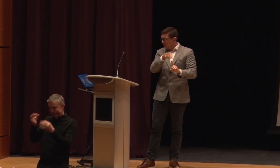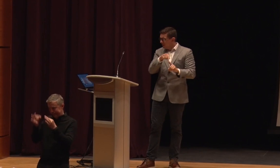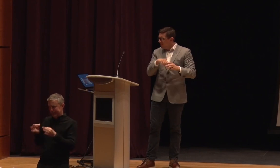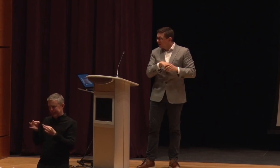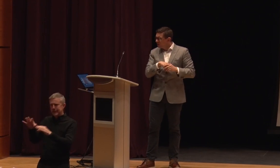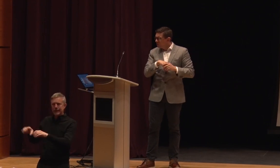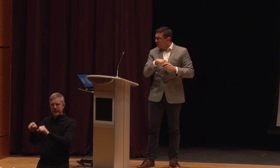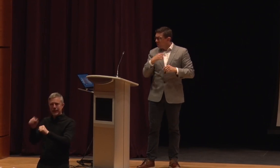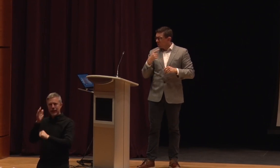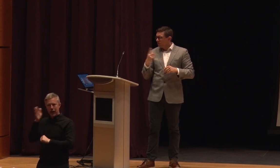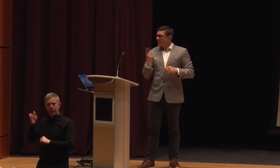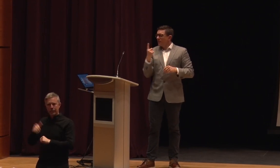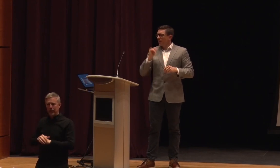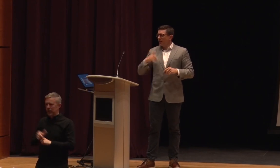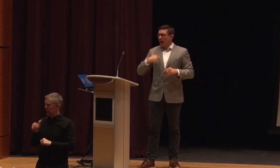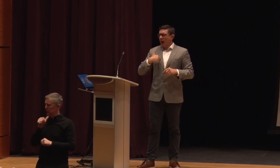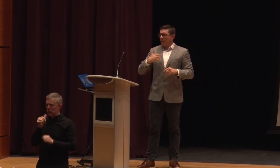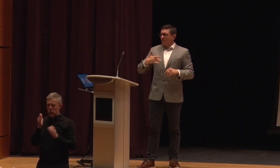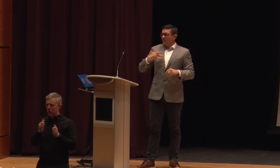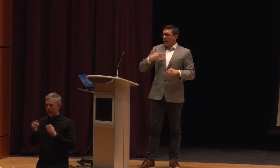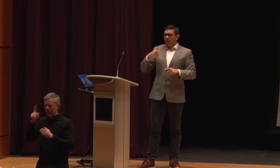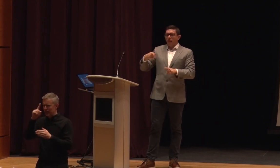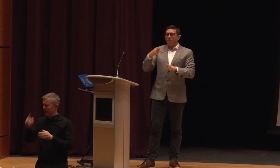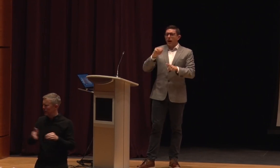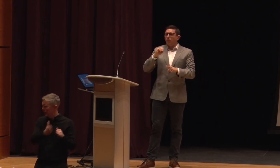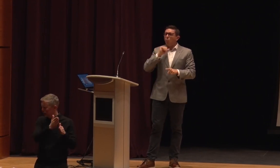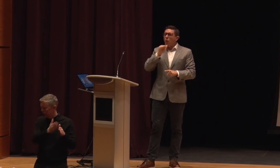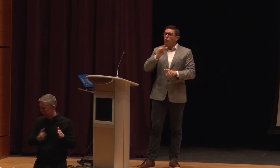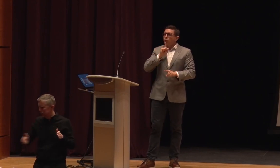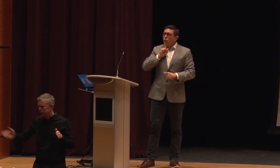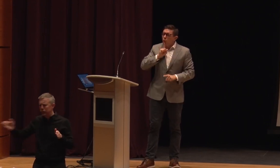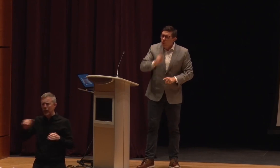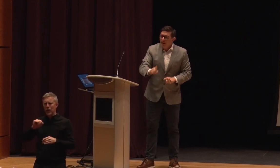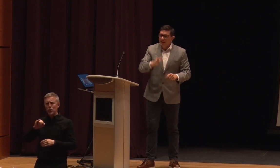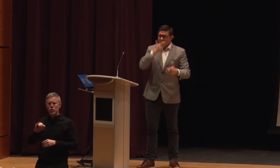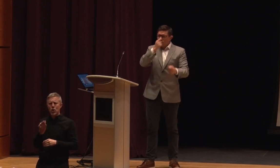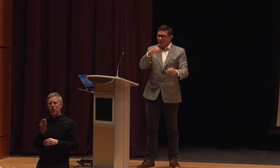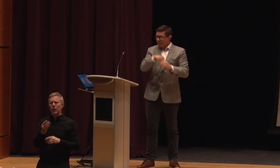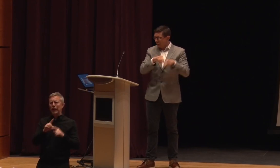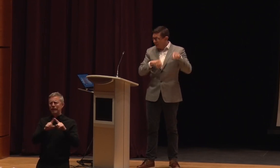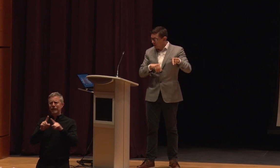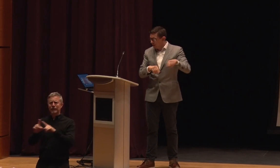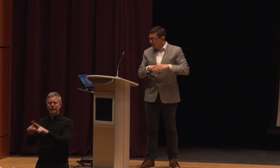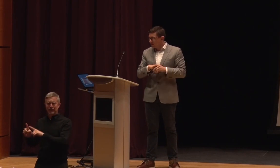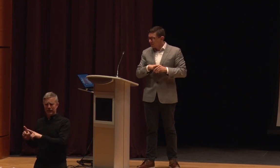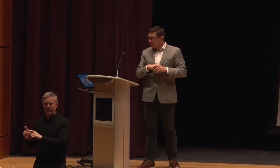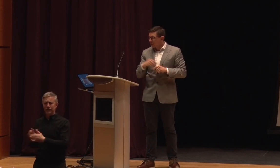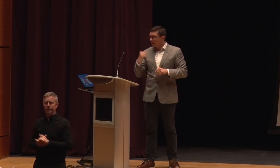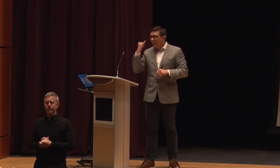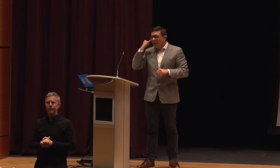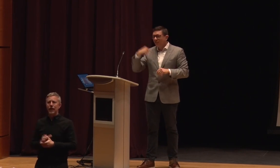not prepared for that full spectrum. And there was something that I felt that Pam really